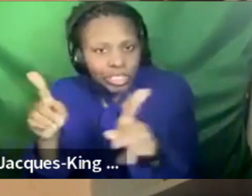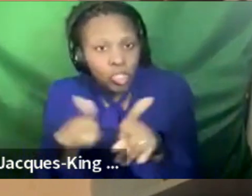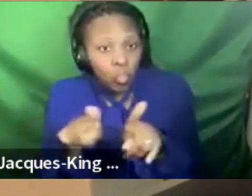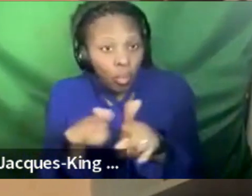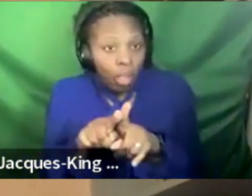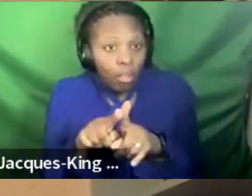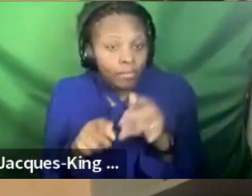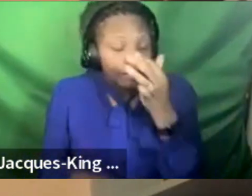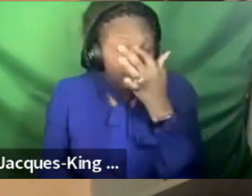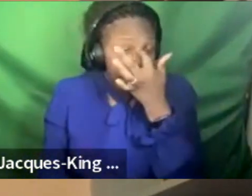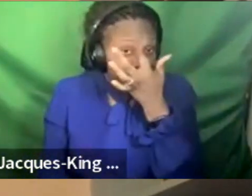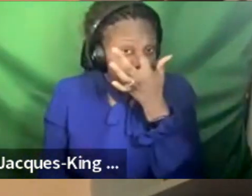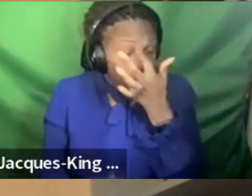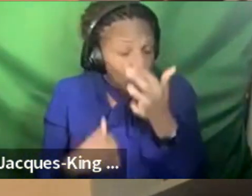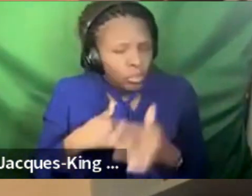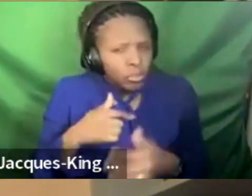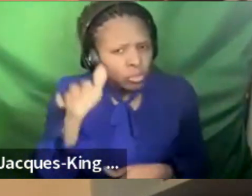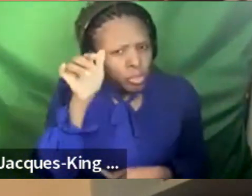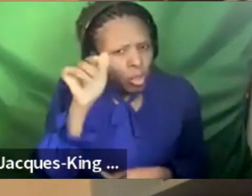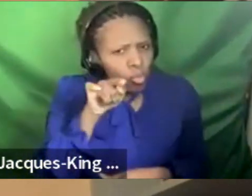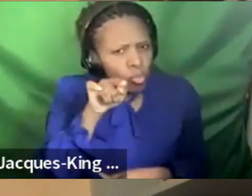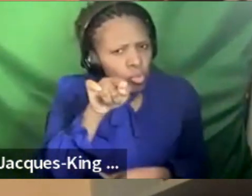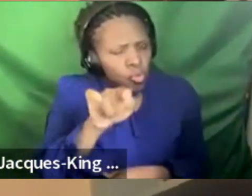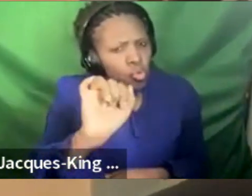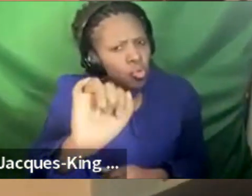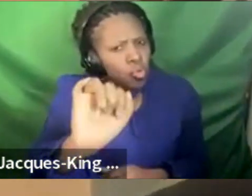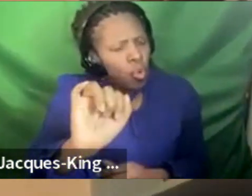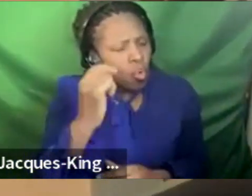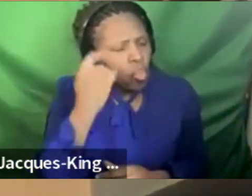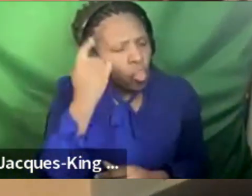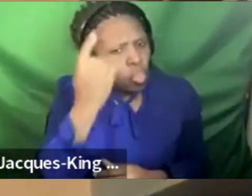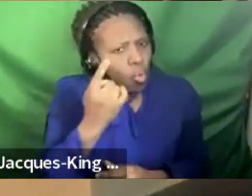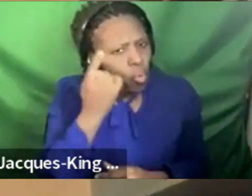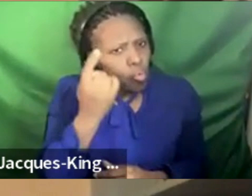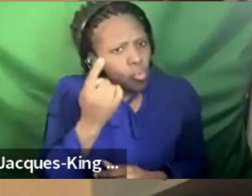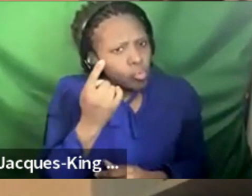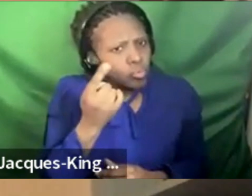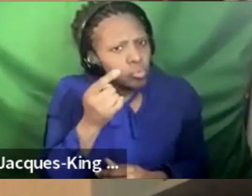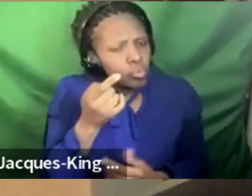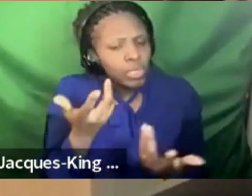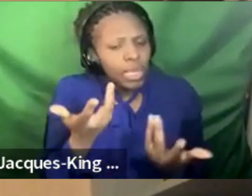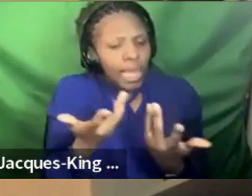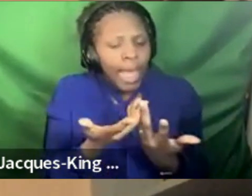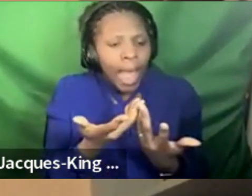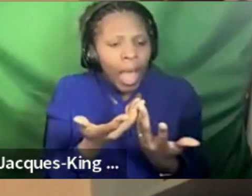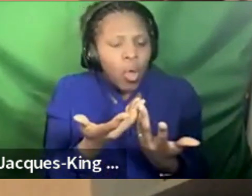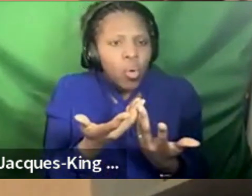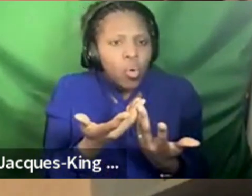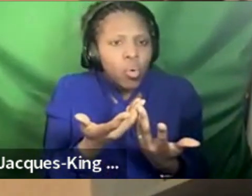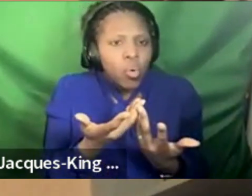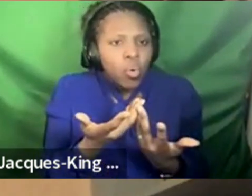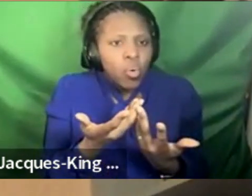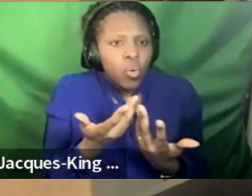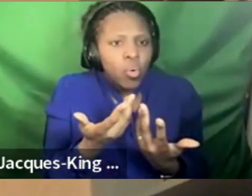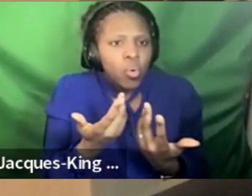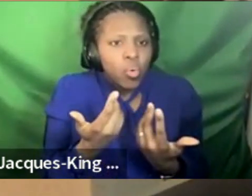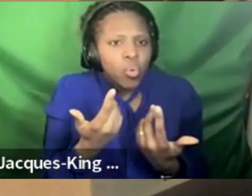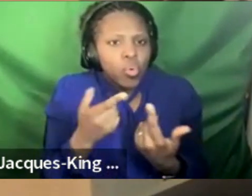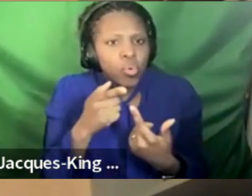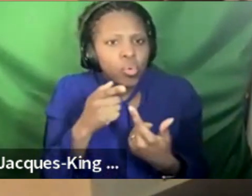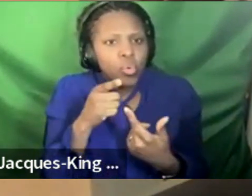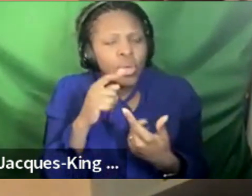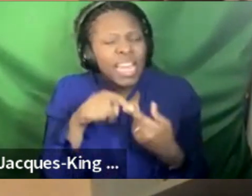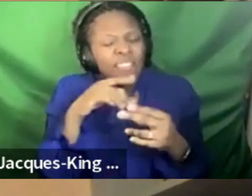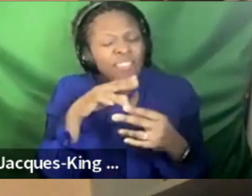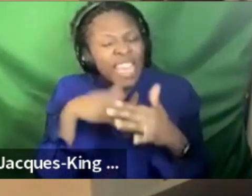same with changing characters, gender identities as well. And I wanted to know your thoughts about